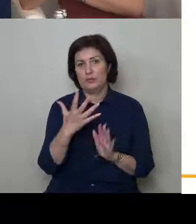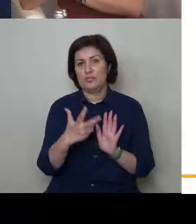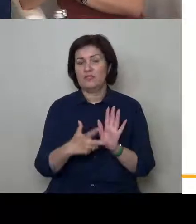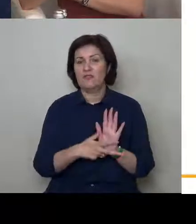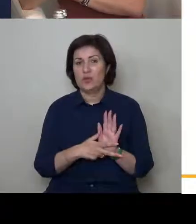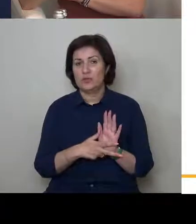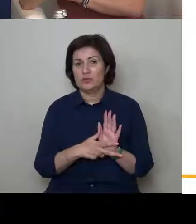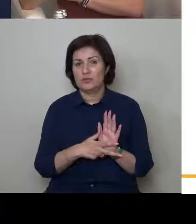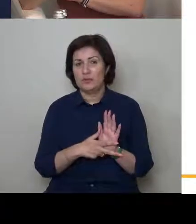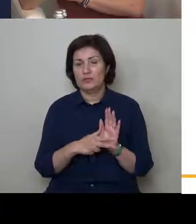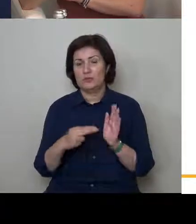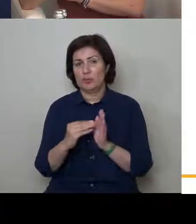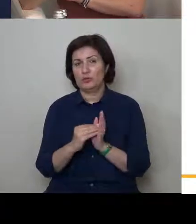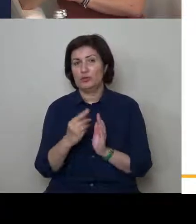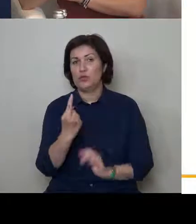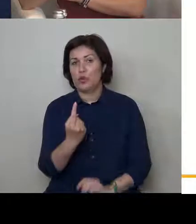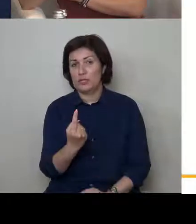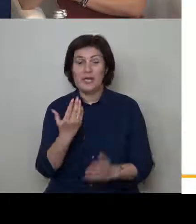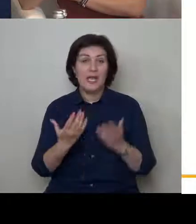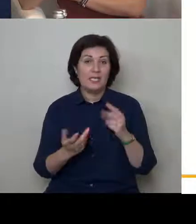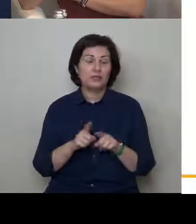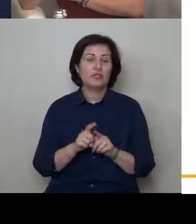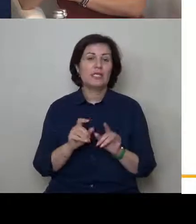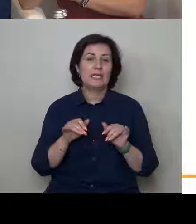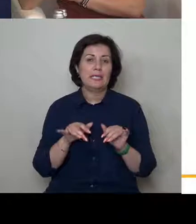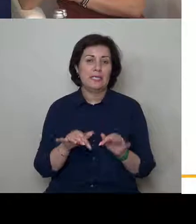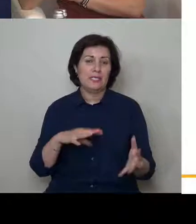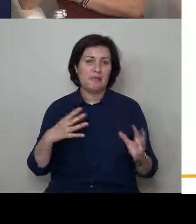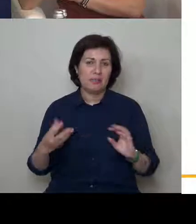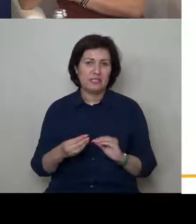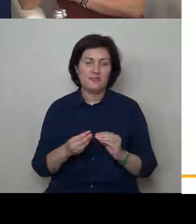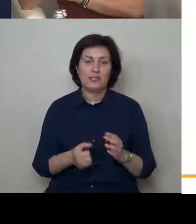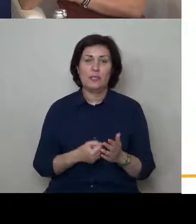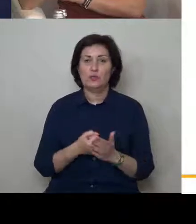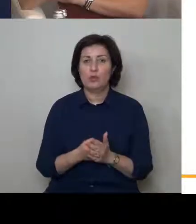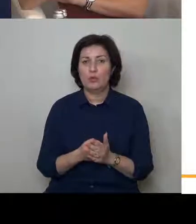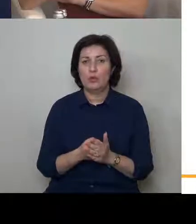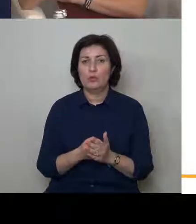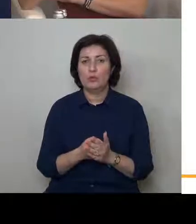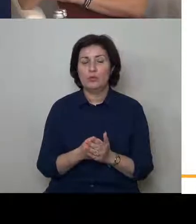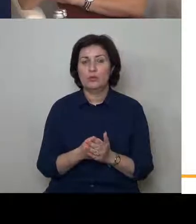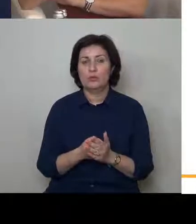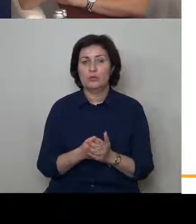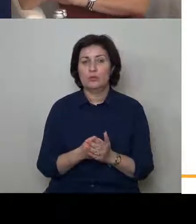or destroying the ballots, that would be covered by Part 1 of Article